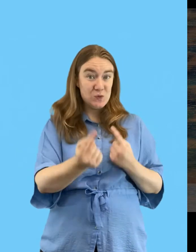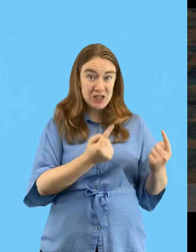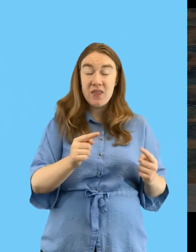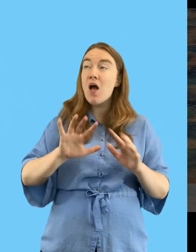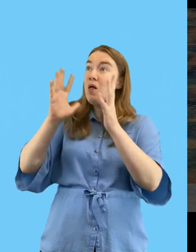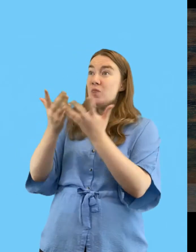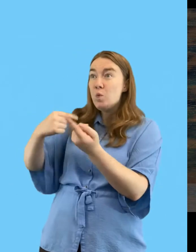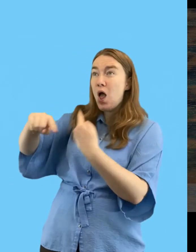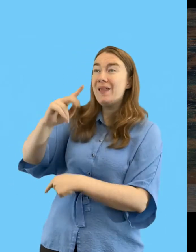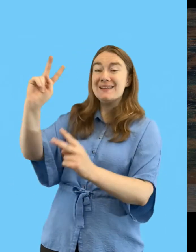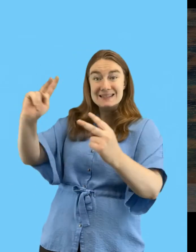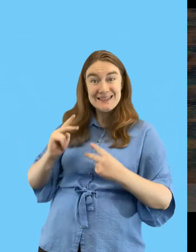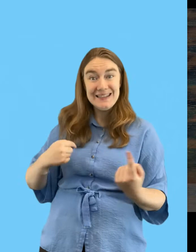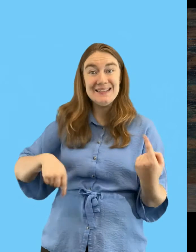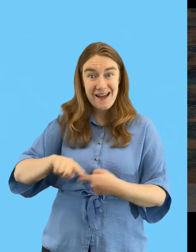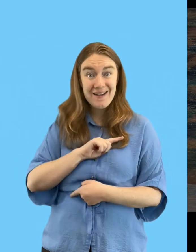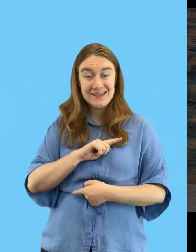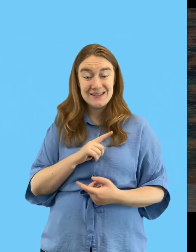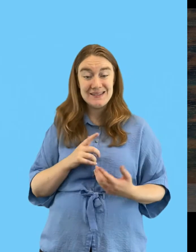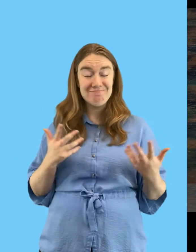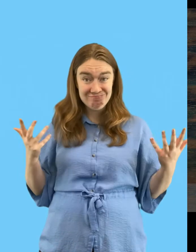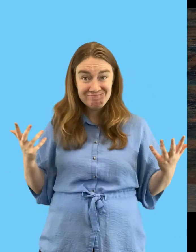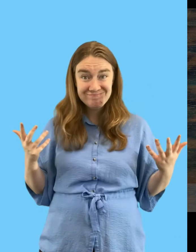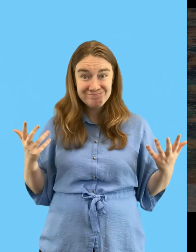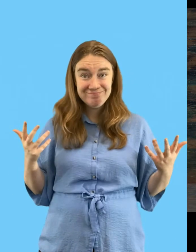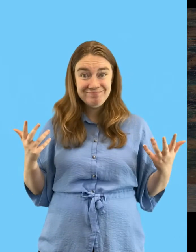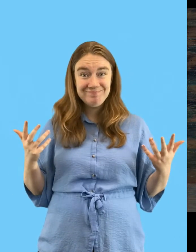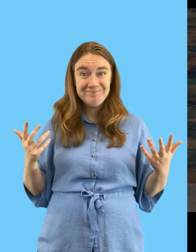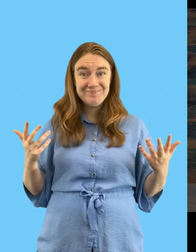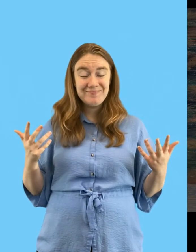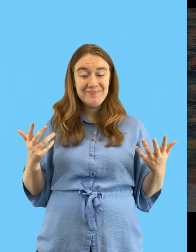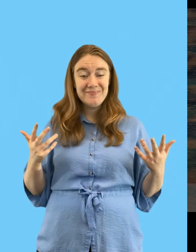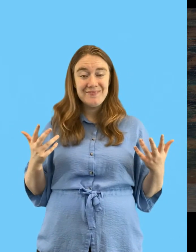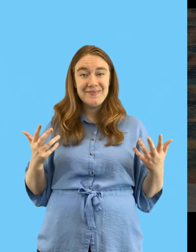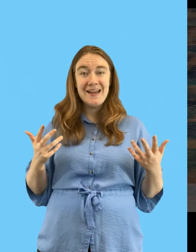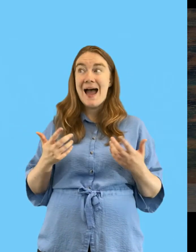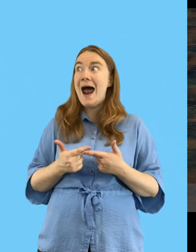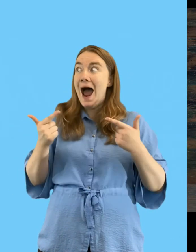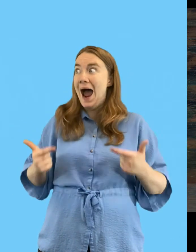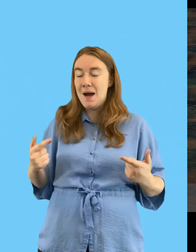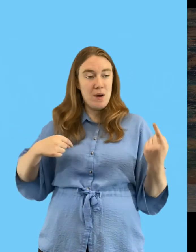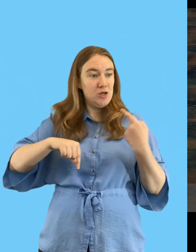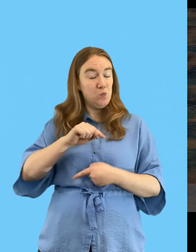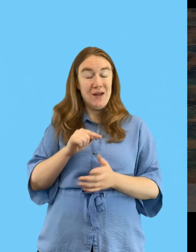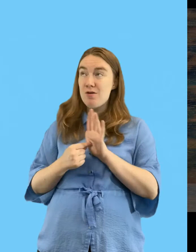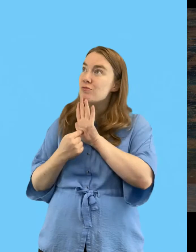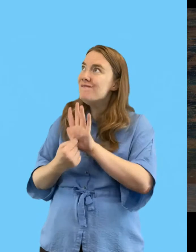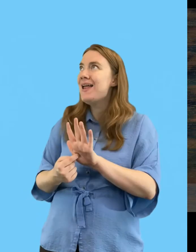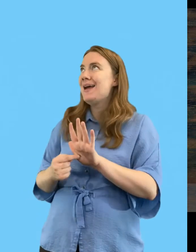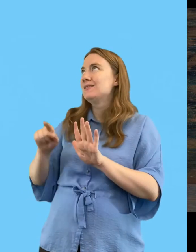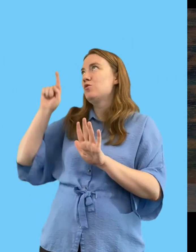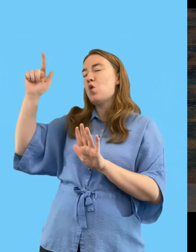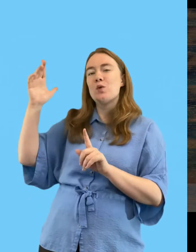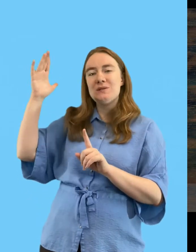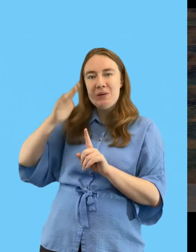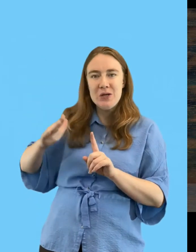sees how saved sinners in the church relate to each other and the extent to which we reflect the